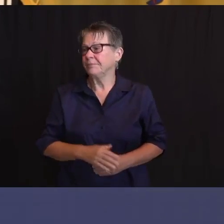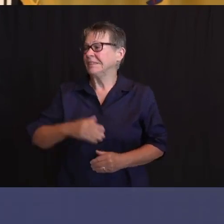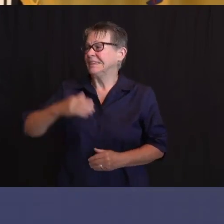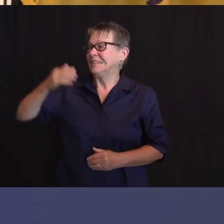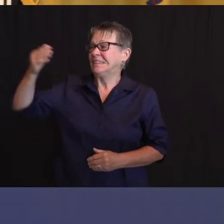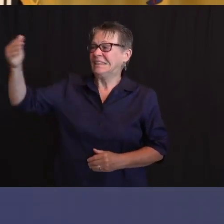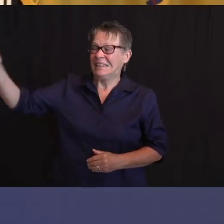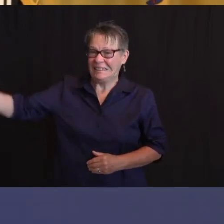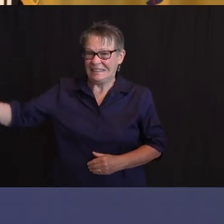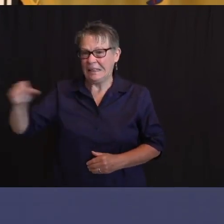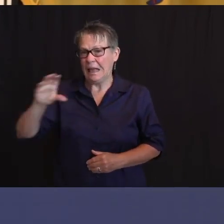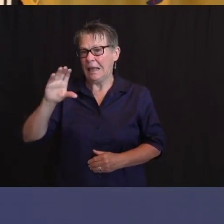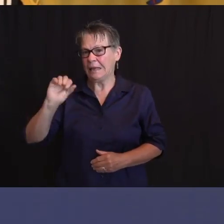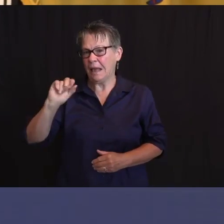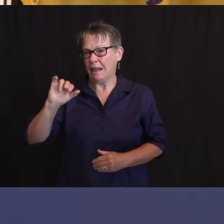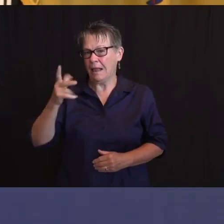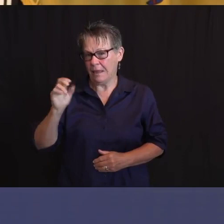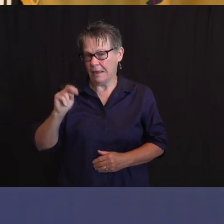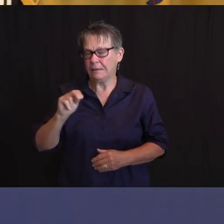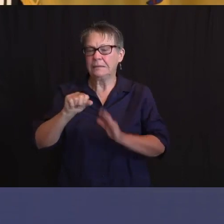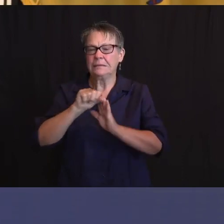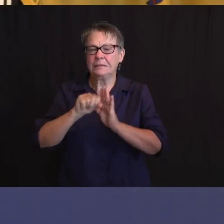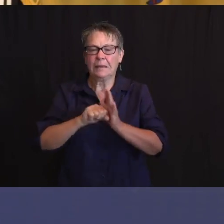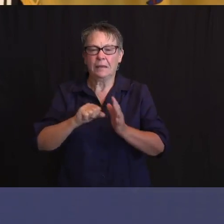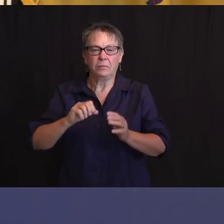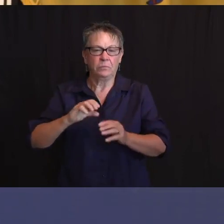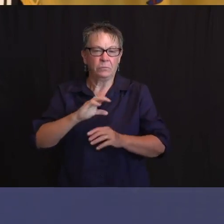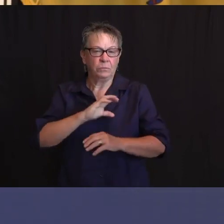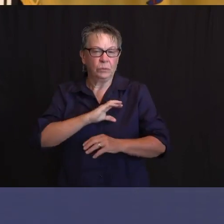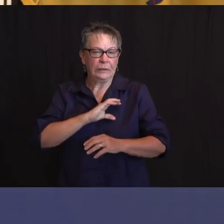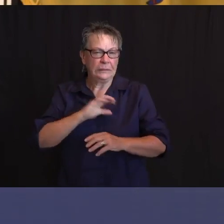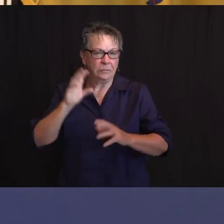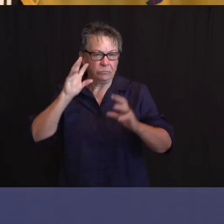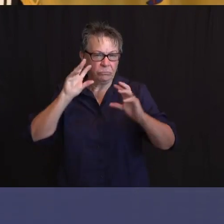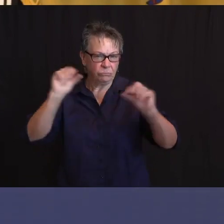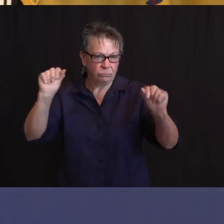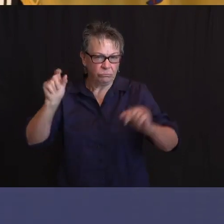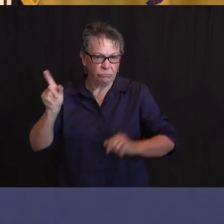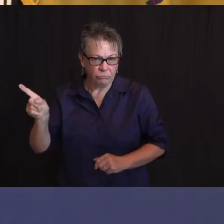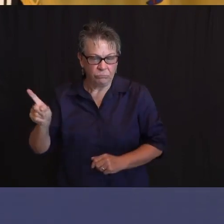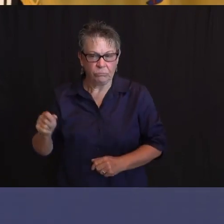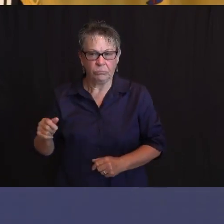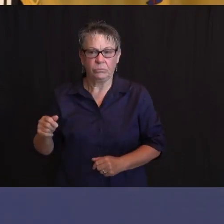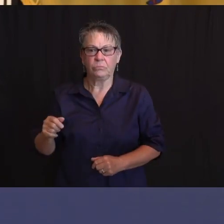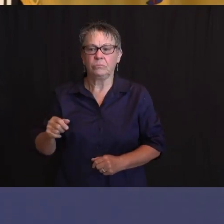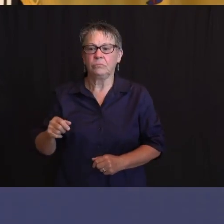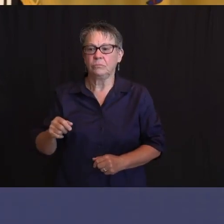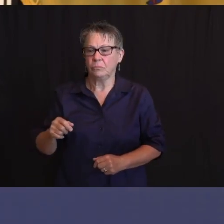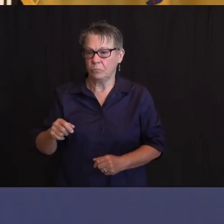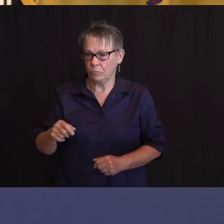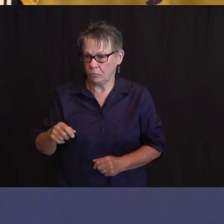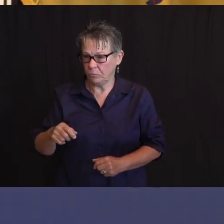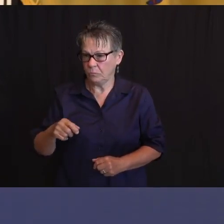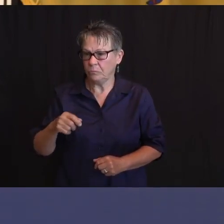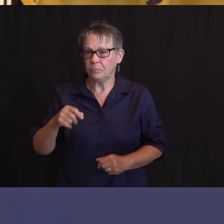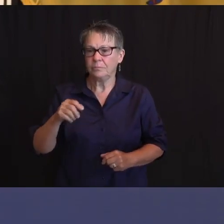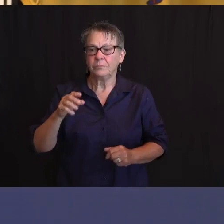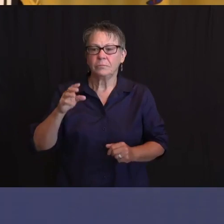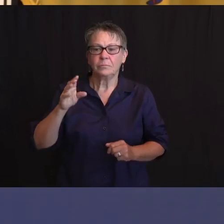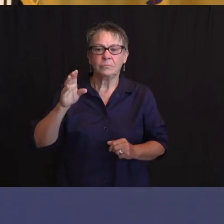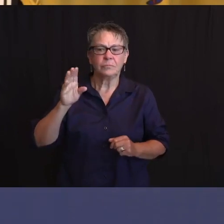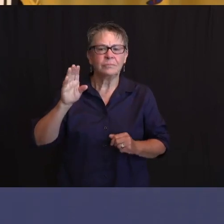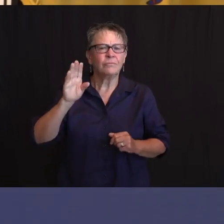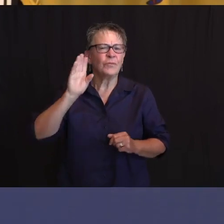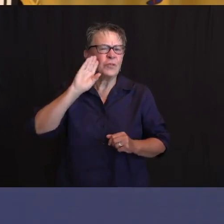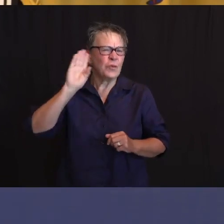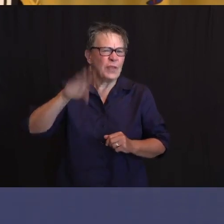State Police, another name you know, Colonel Pat Callahan. We're also joined, by the way, he's in the room virtually every single day, but he's at the table for